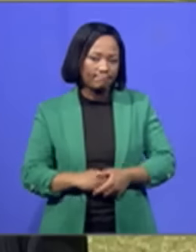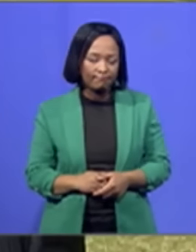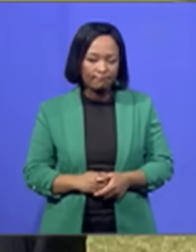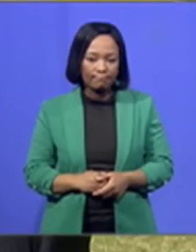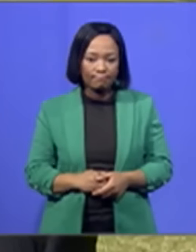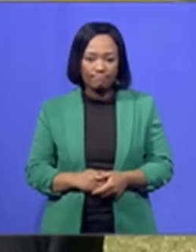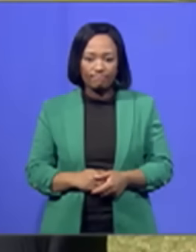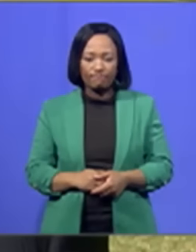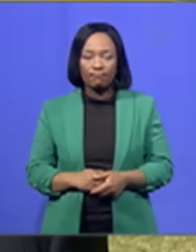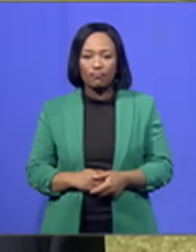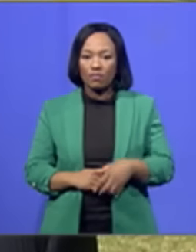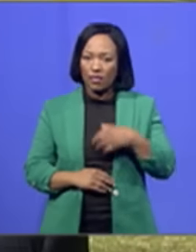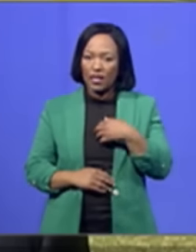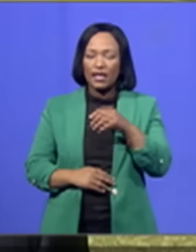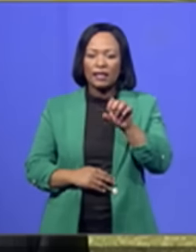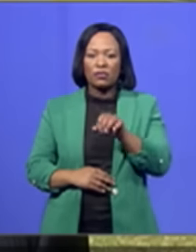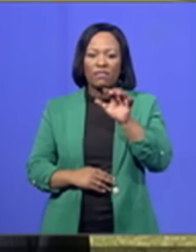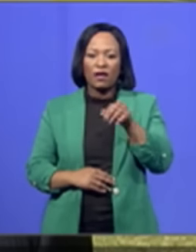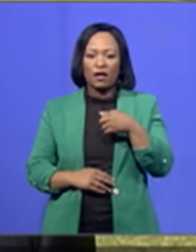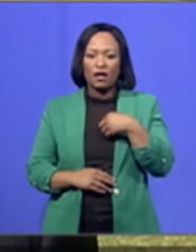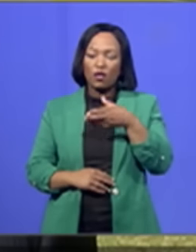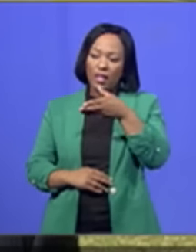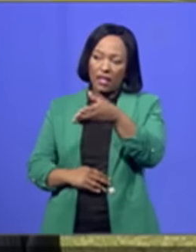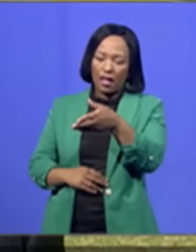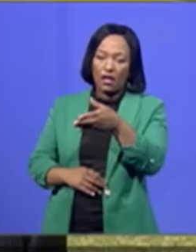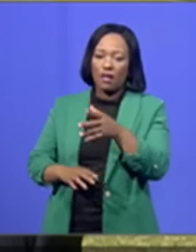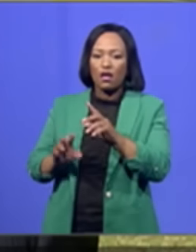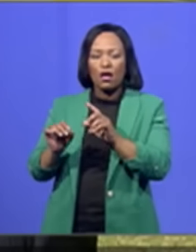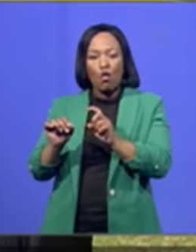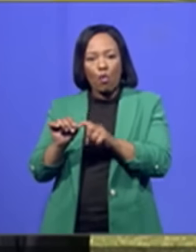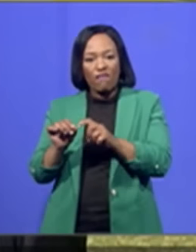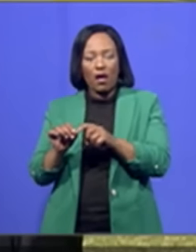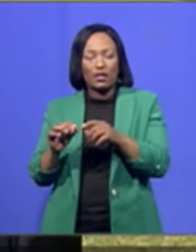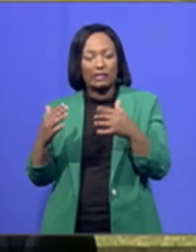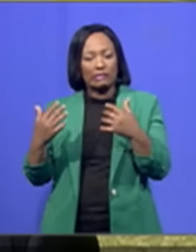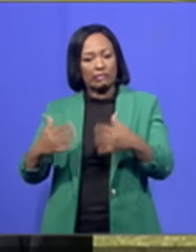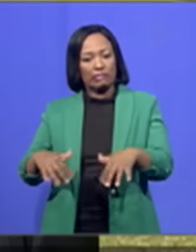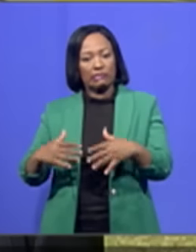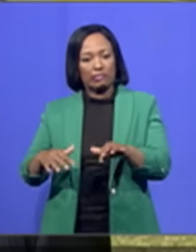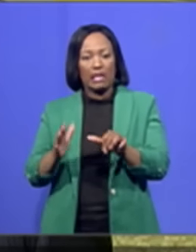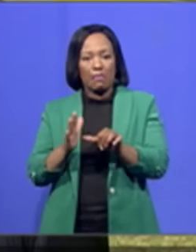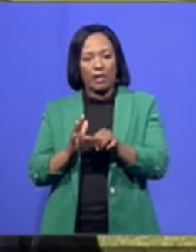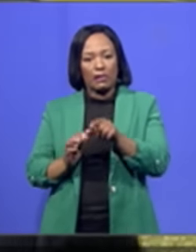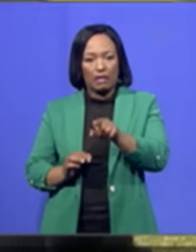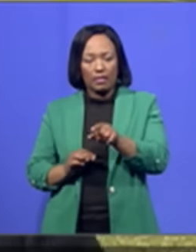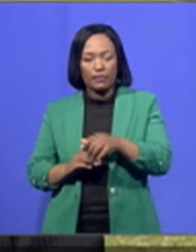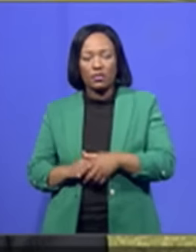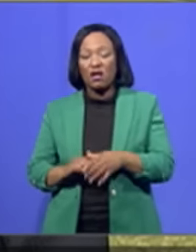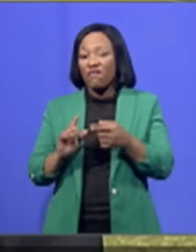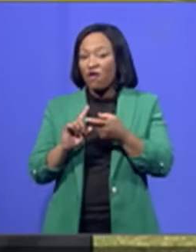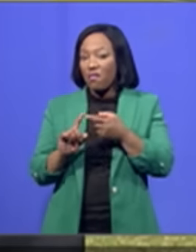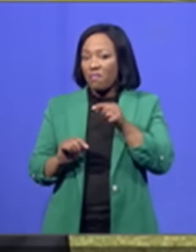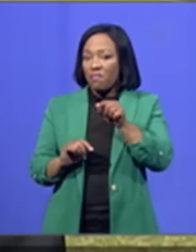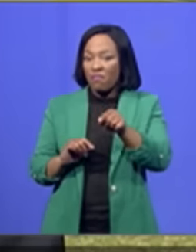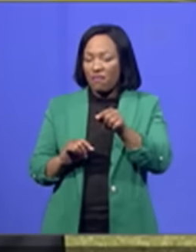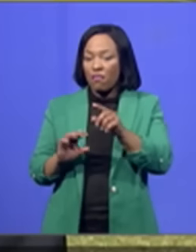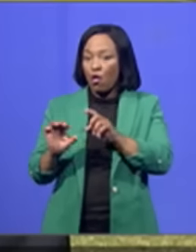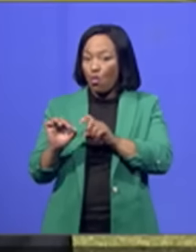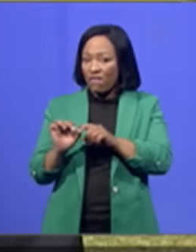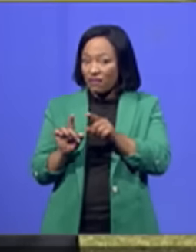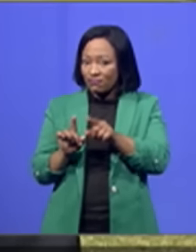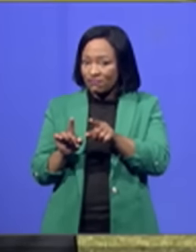are there as South Africa, we have qualified, which is very, very important. And from that